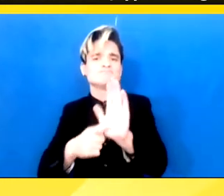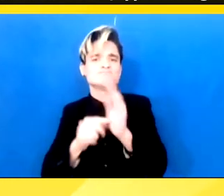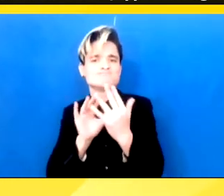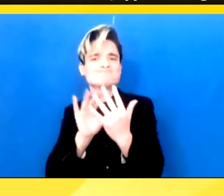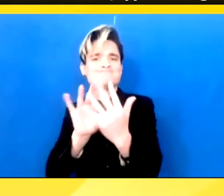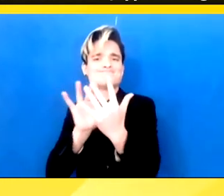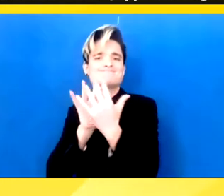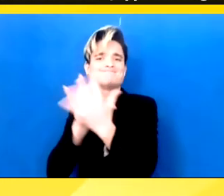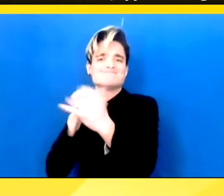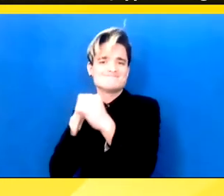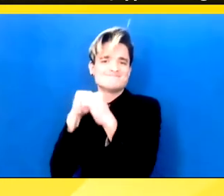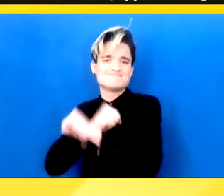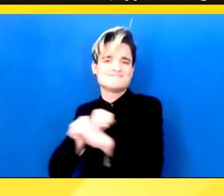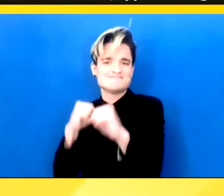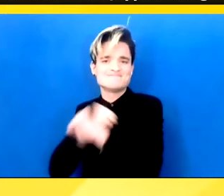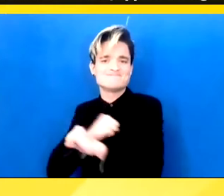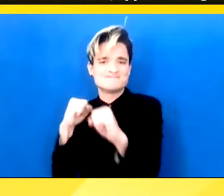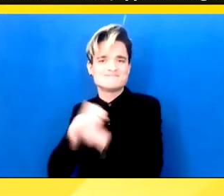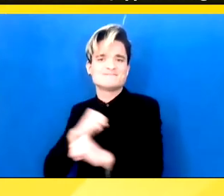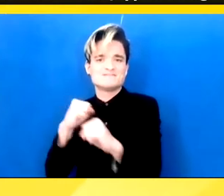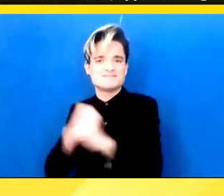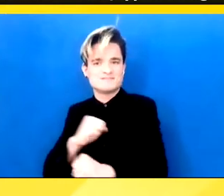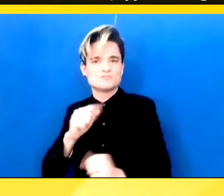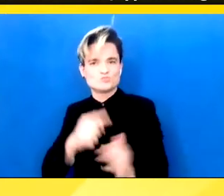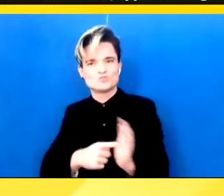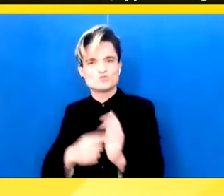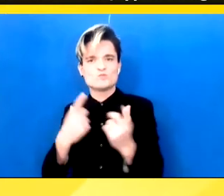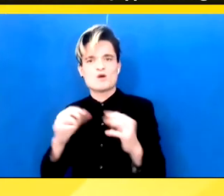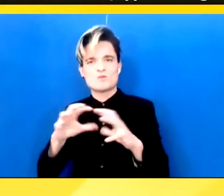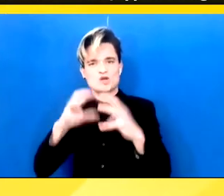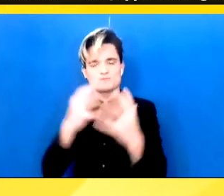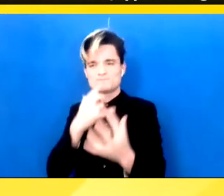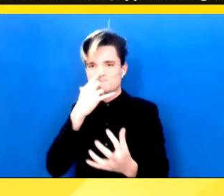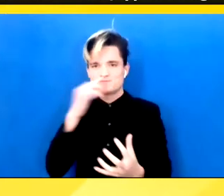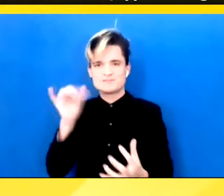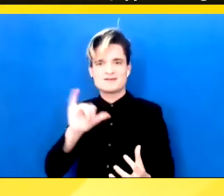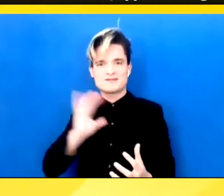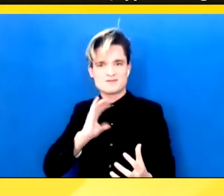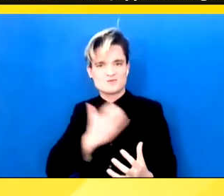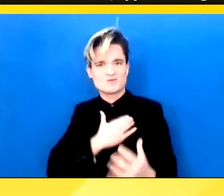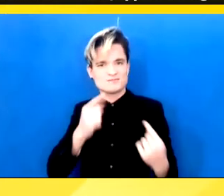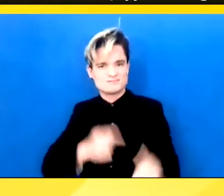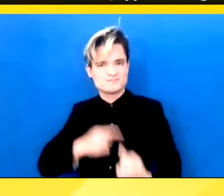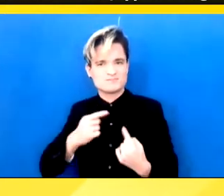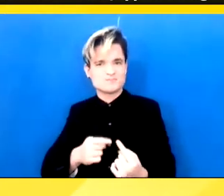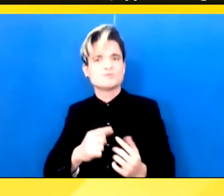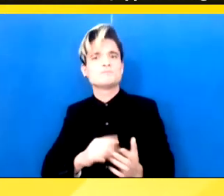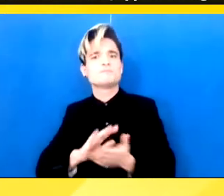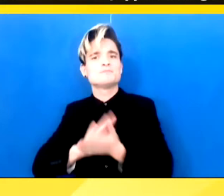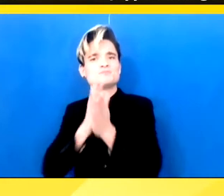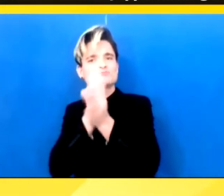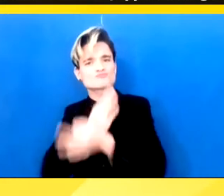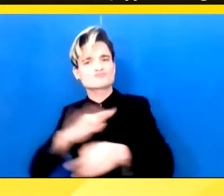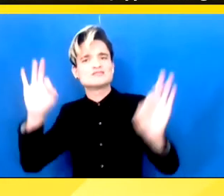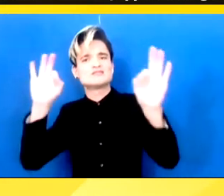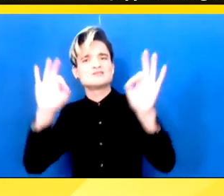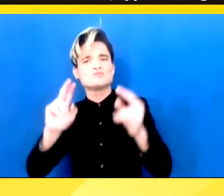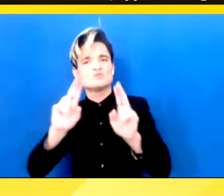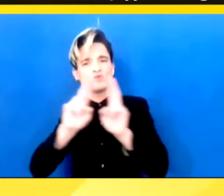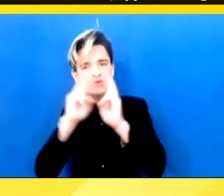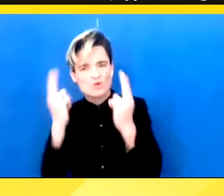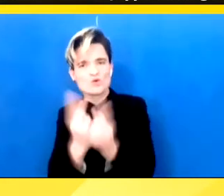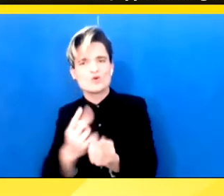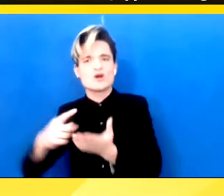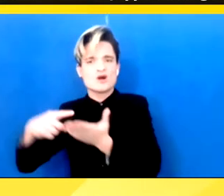ought to have the ability to freely join together in a union and sit down at a bargaining table to bargain a better